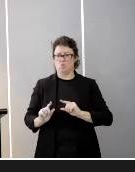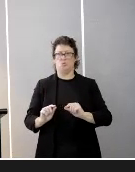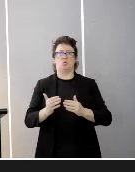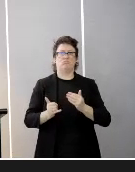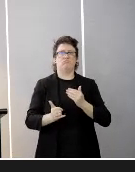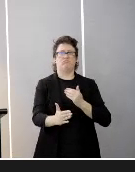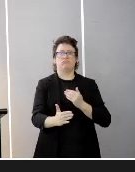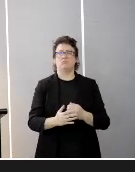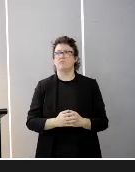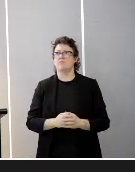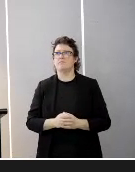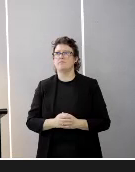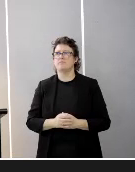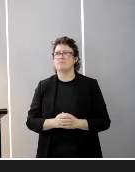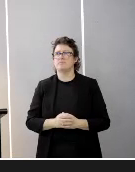Yeah.